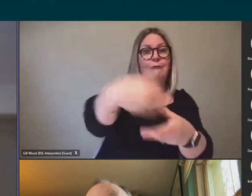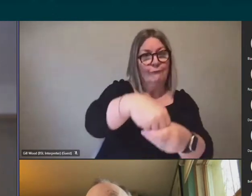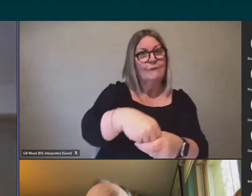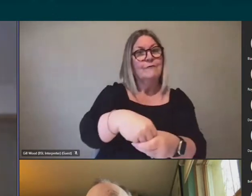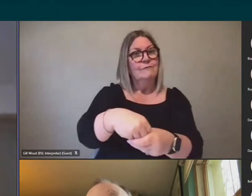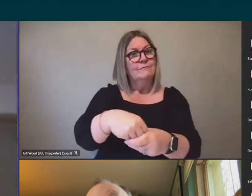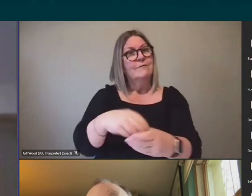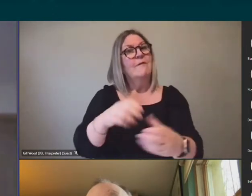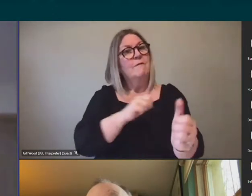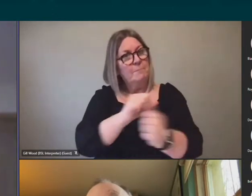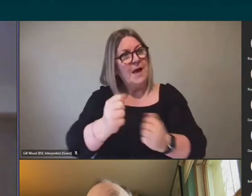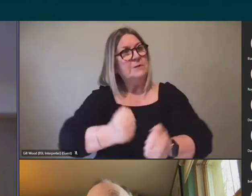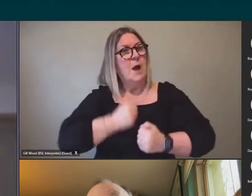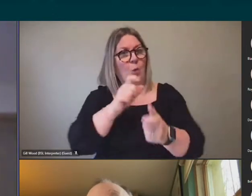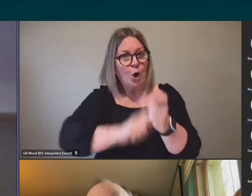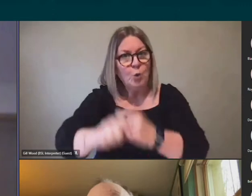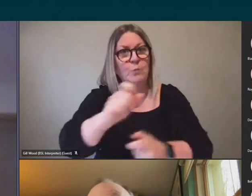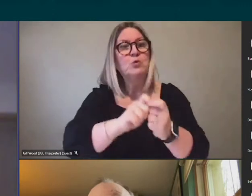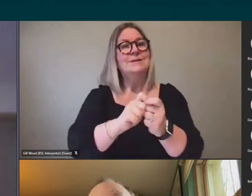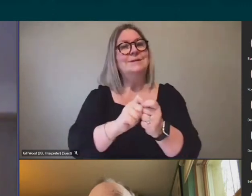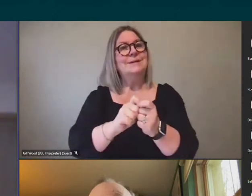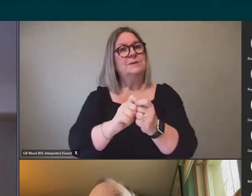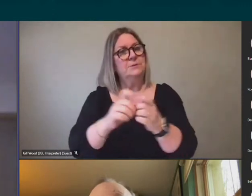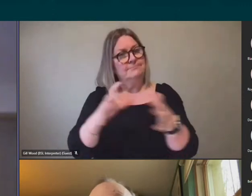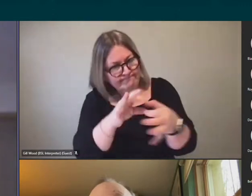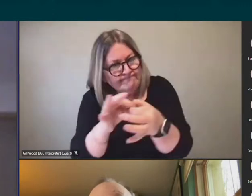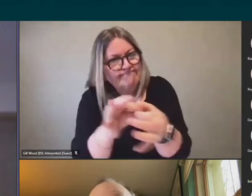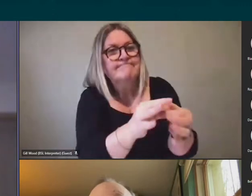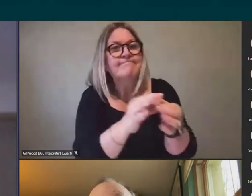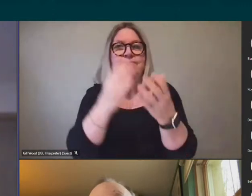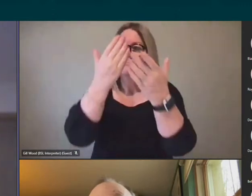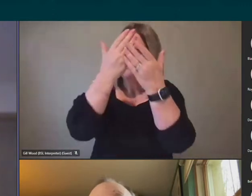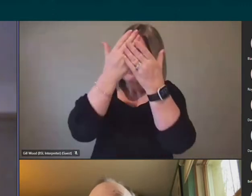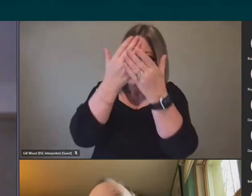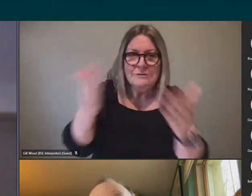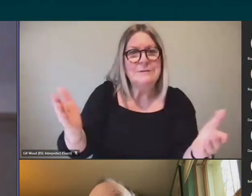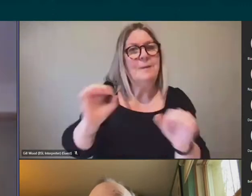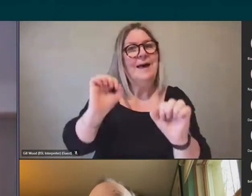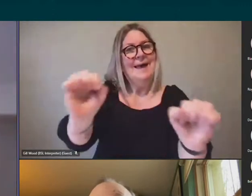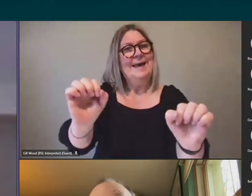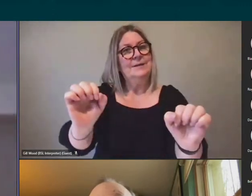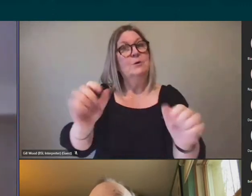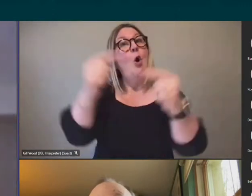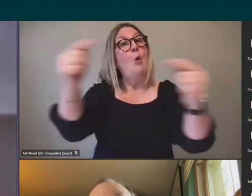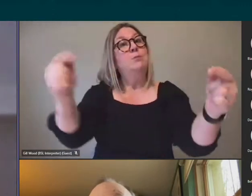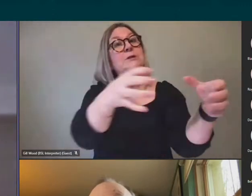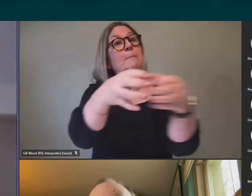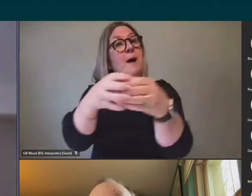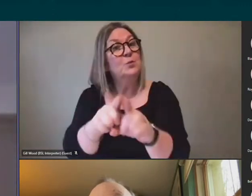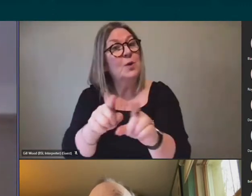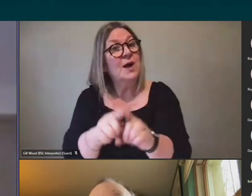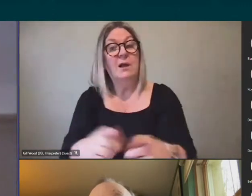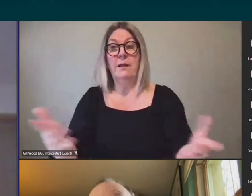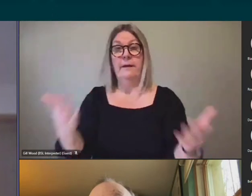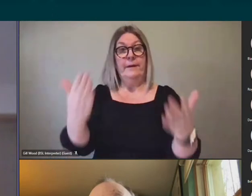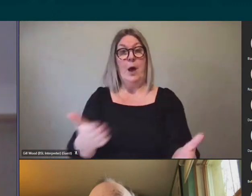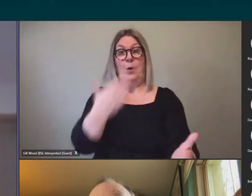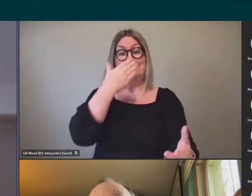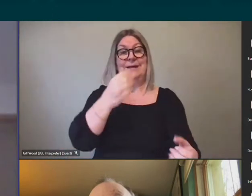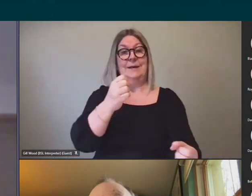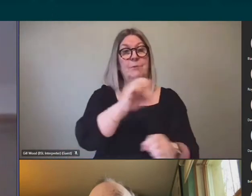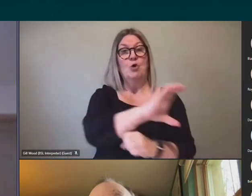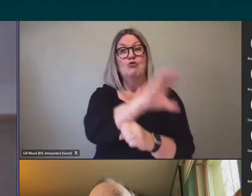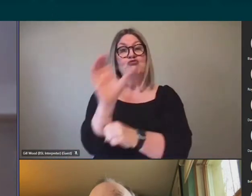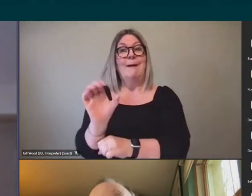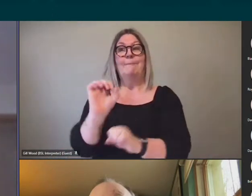of our communities whilst respecting the crucial and pivotal role of opposition. Instead, we've ended up with a Rainbow Coalition, which